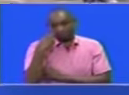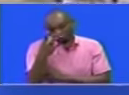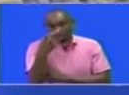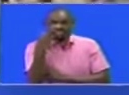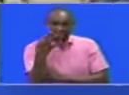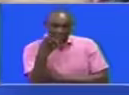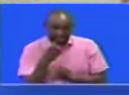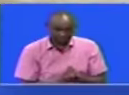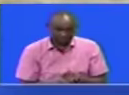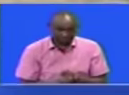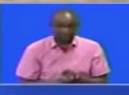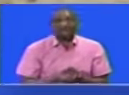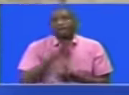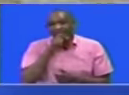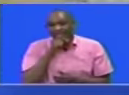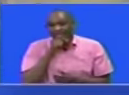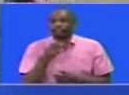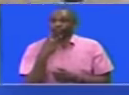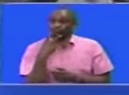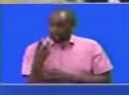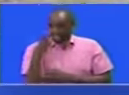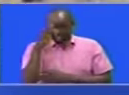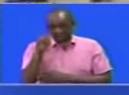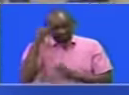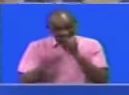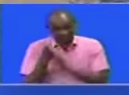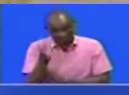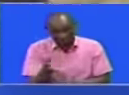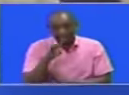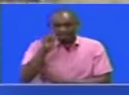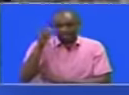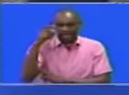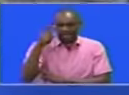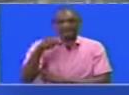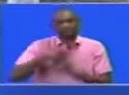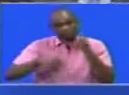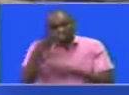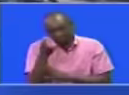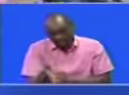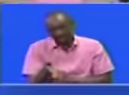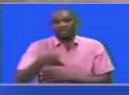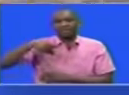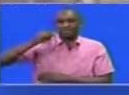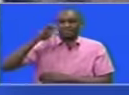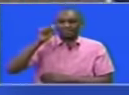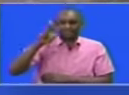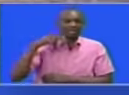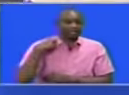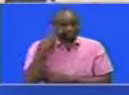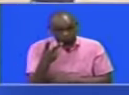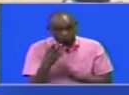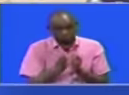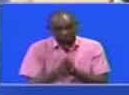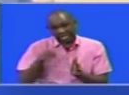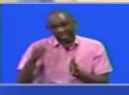place respectively. In the men's 200 metres final, Mark Otieno cruised to victory as Peter Mwai took the second place,